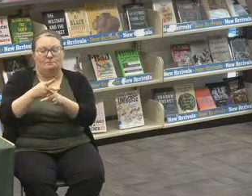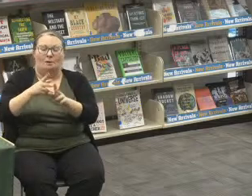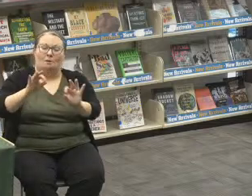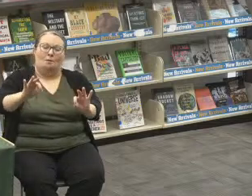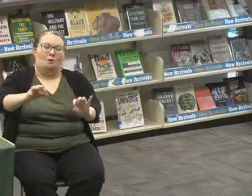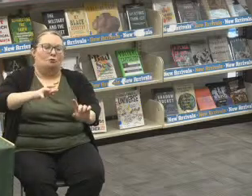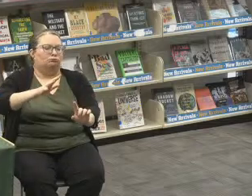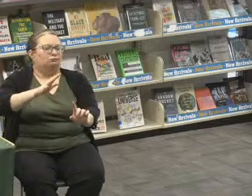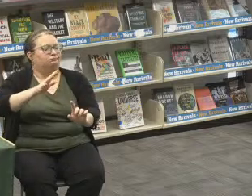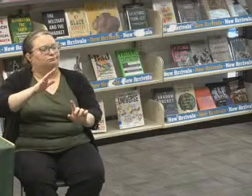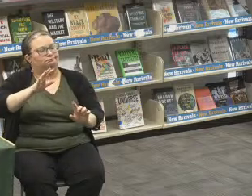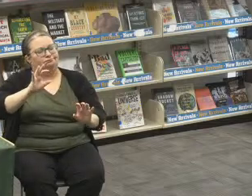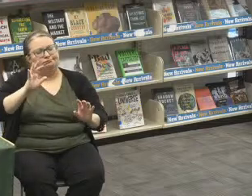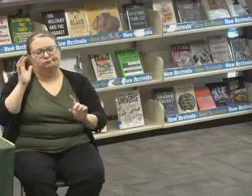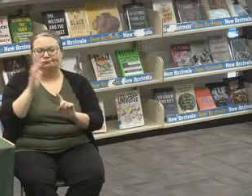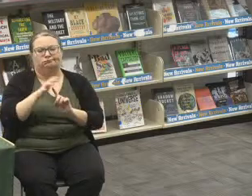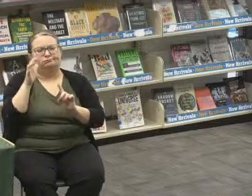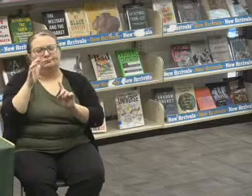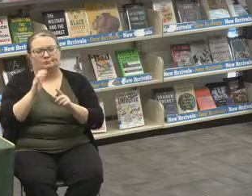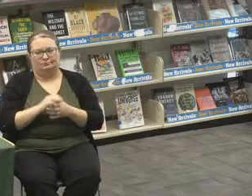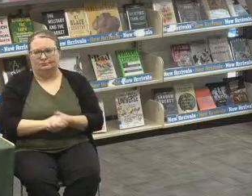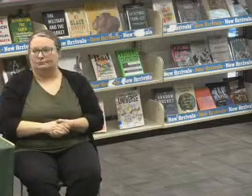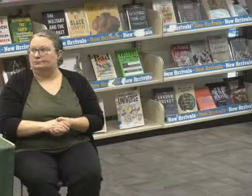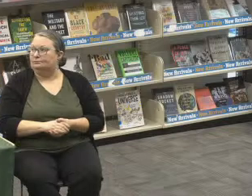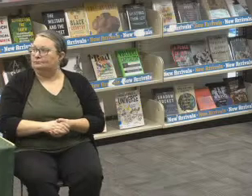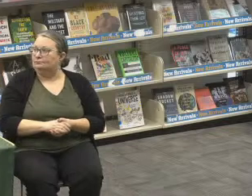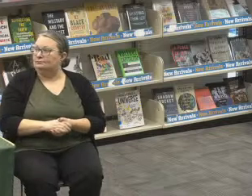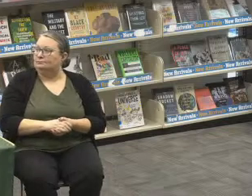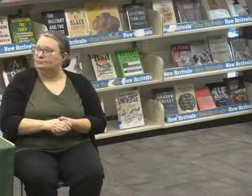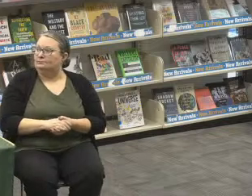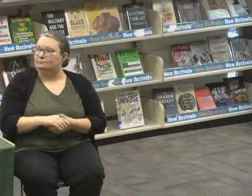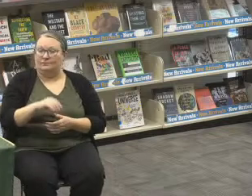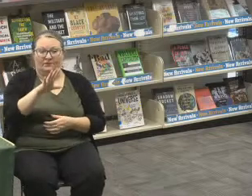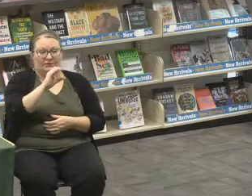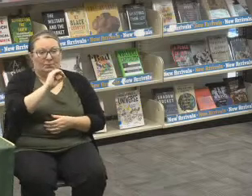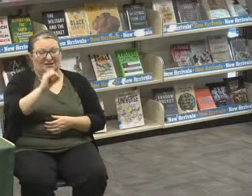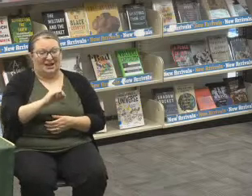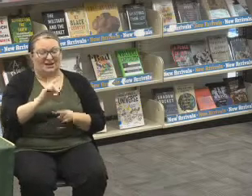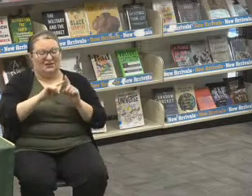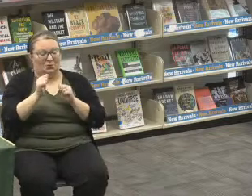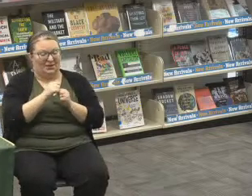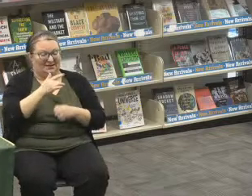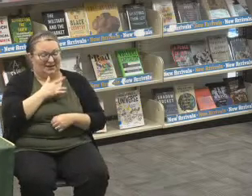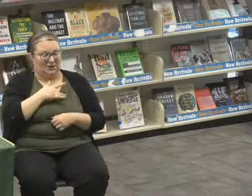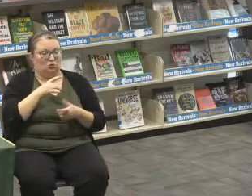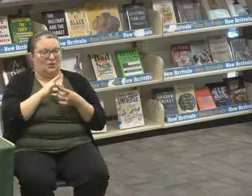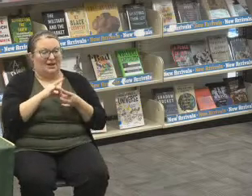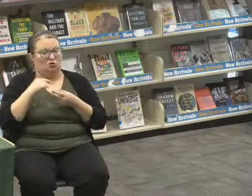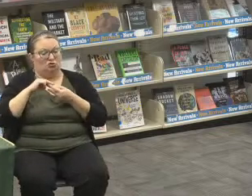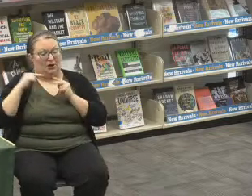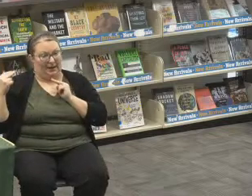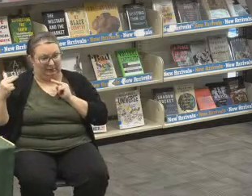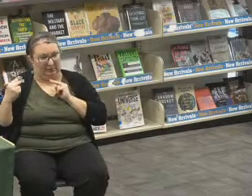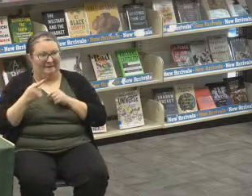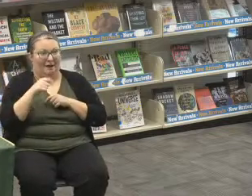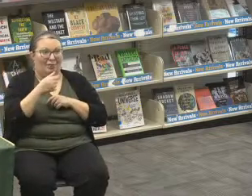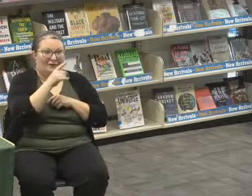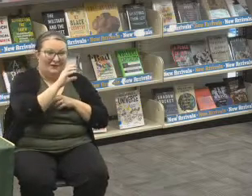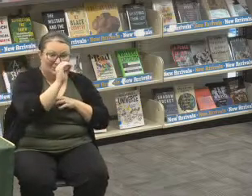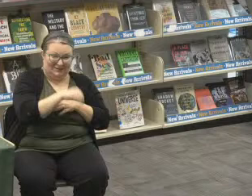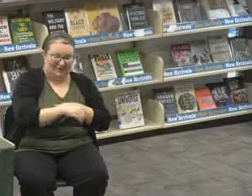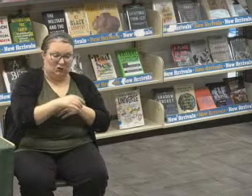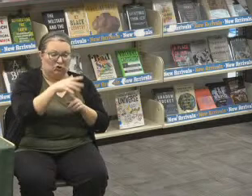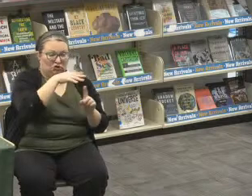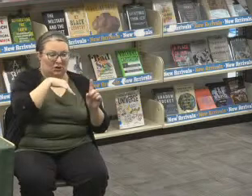spectacular. And 50% of those differences in sensitivity are due to genetic factors, and the other half is environment, including